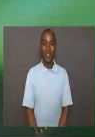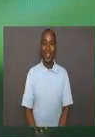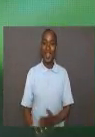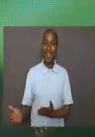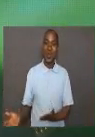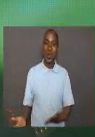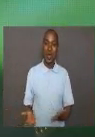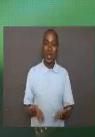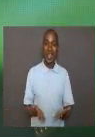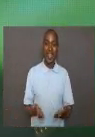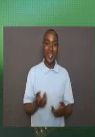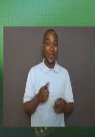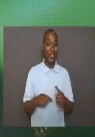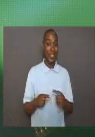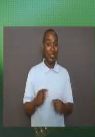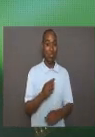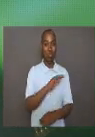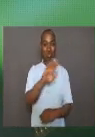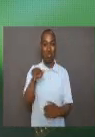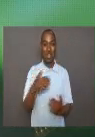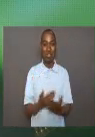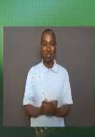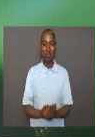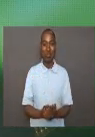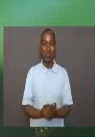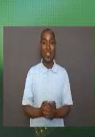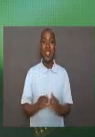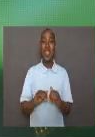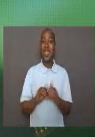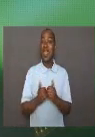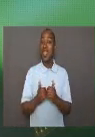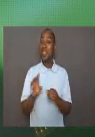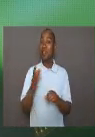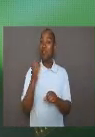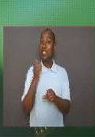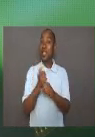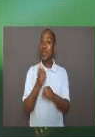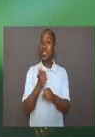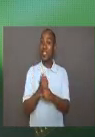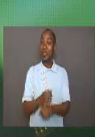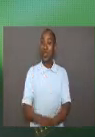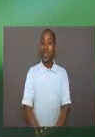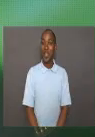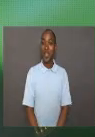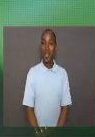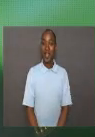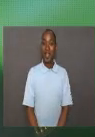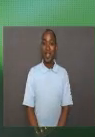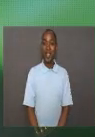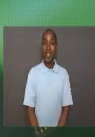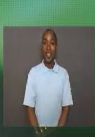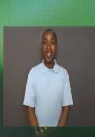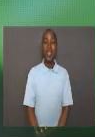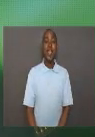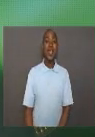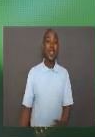Welcome back, everyone. How was that activity? Let us go over